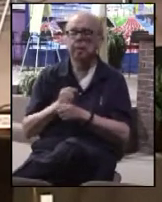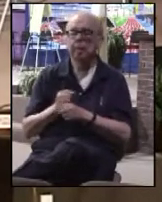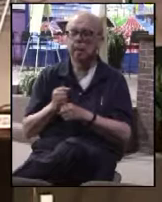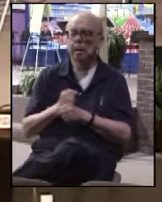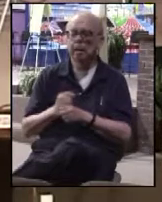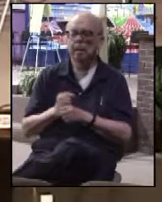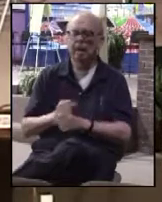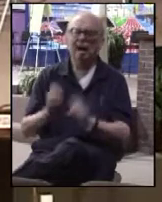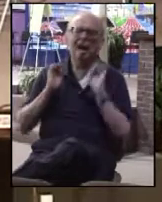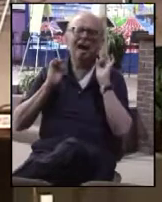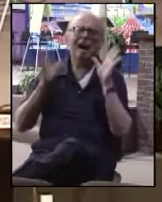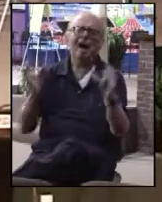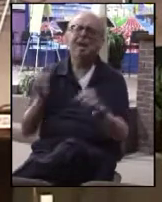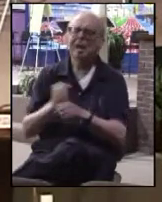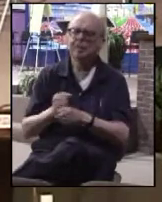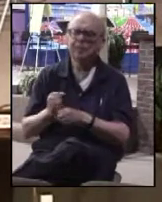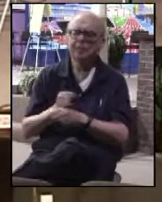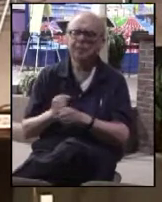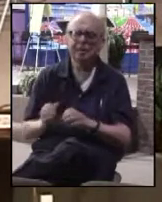hate coffee